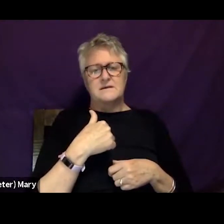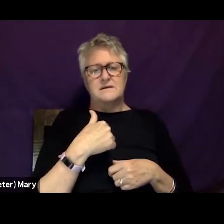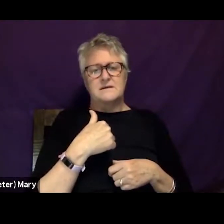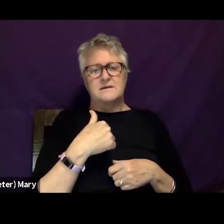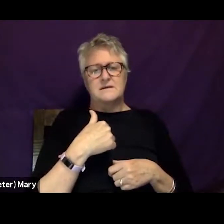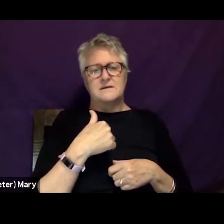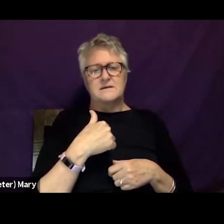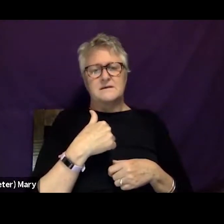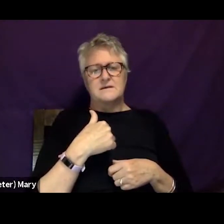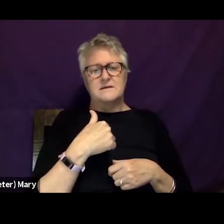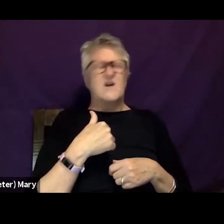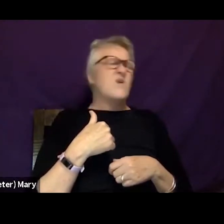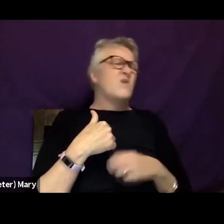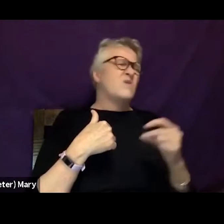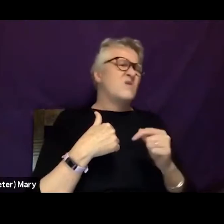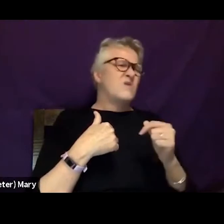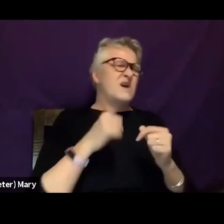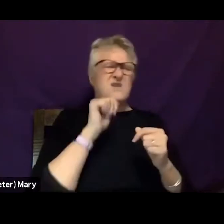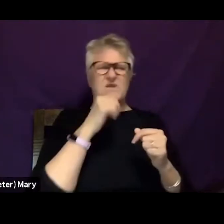I don't have that